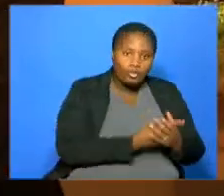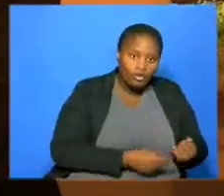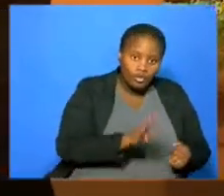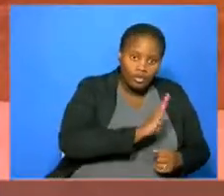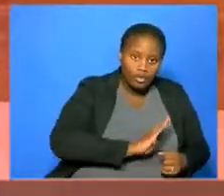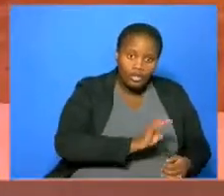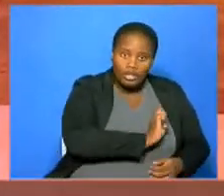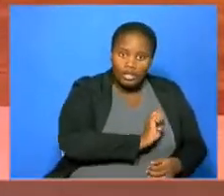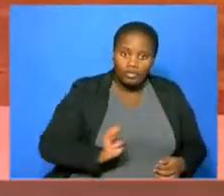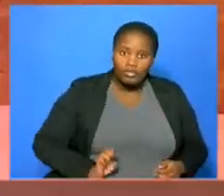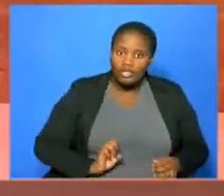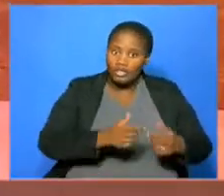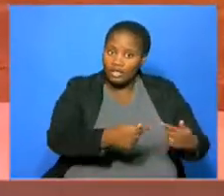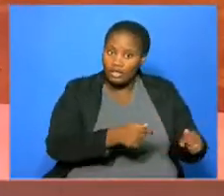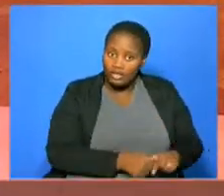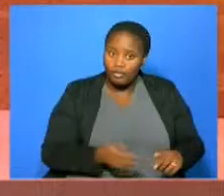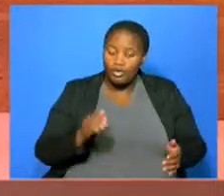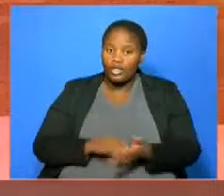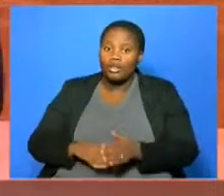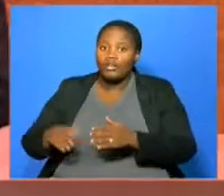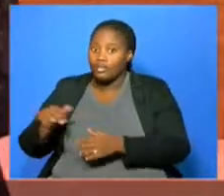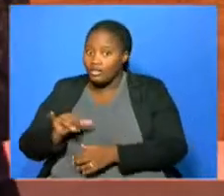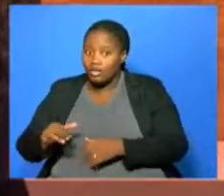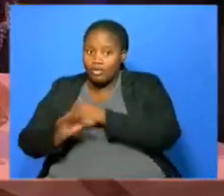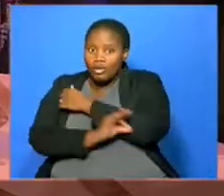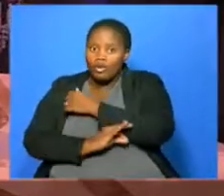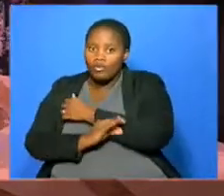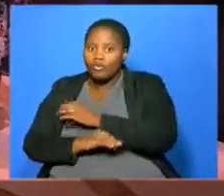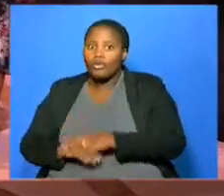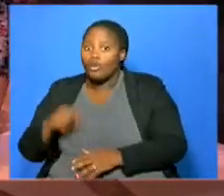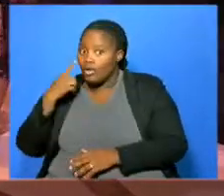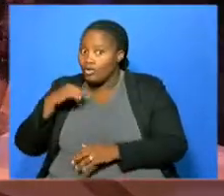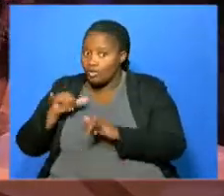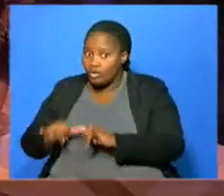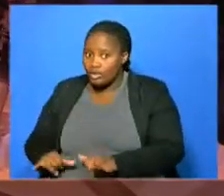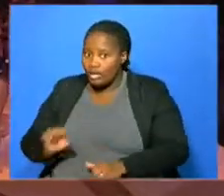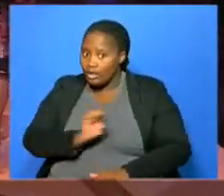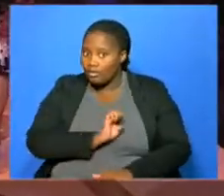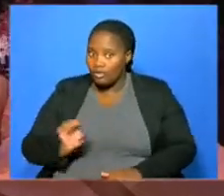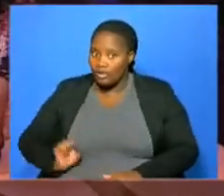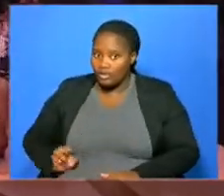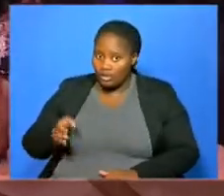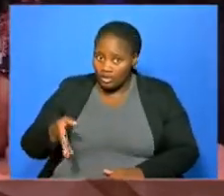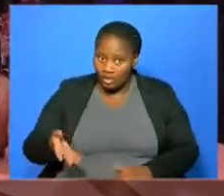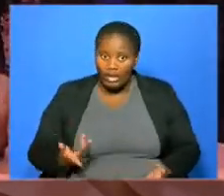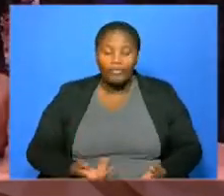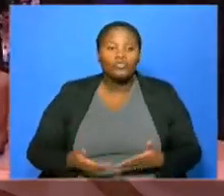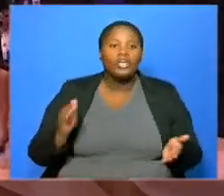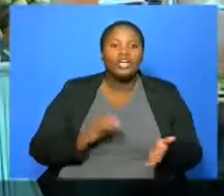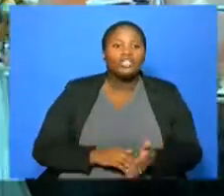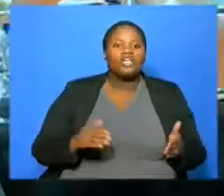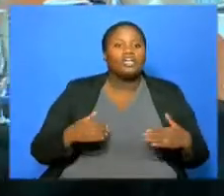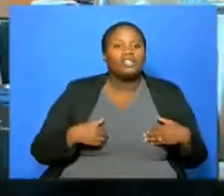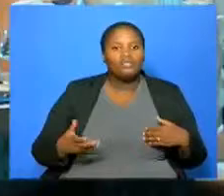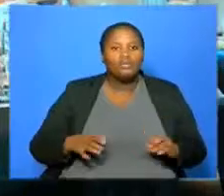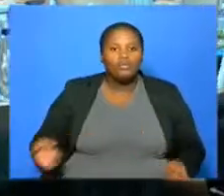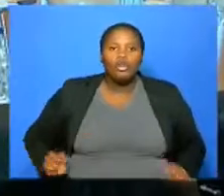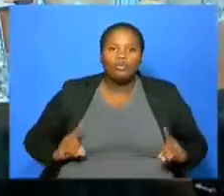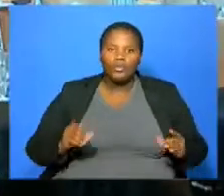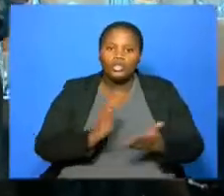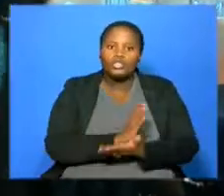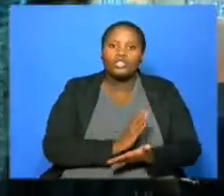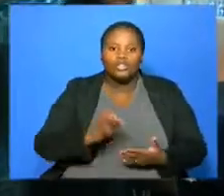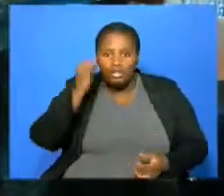as well as the foreign ones accredited to this country for dinner. The dinner offered these country representatives a platform to